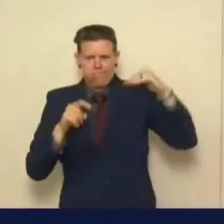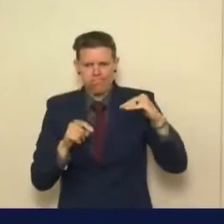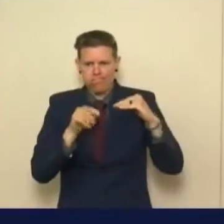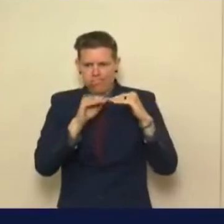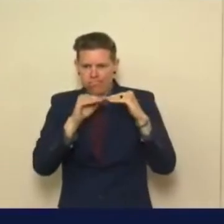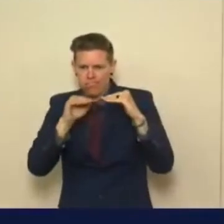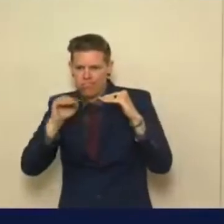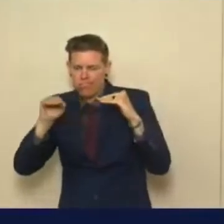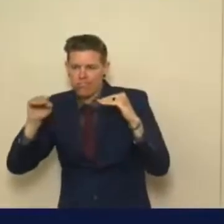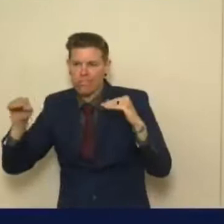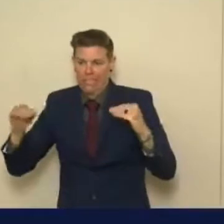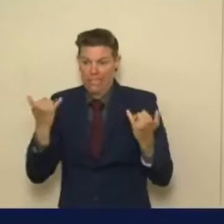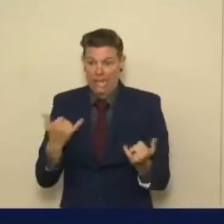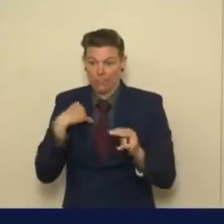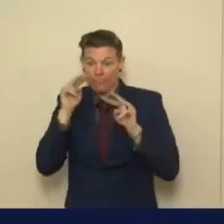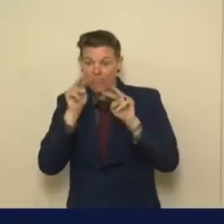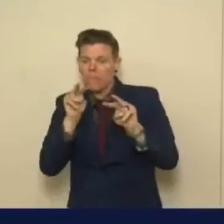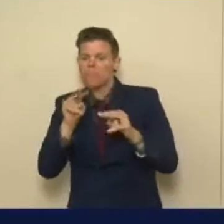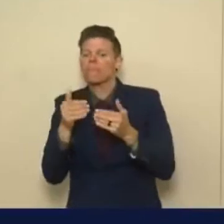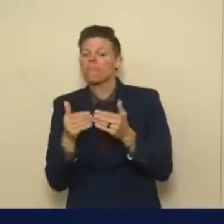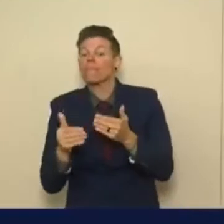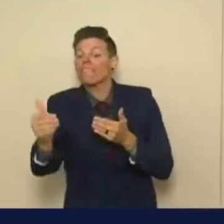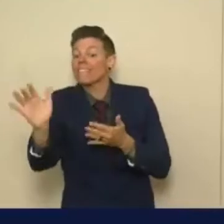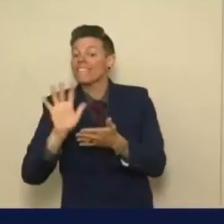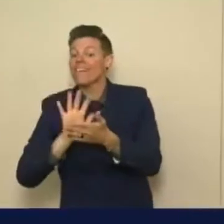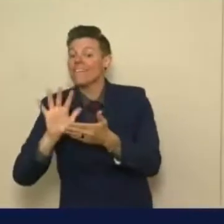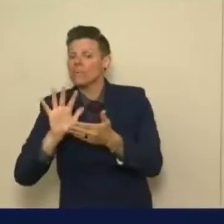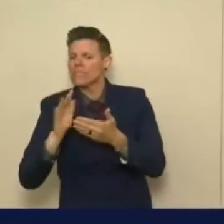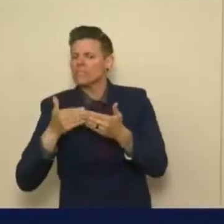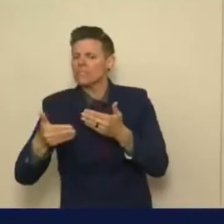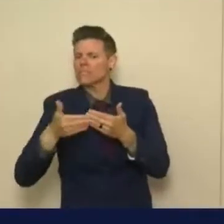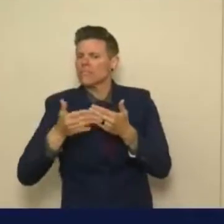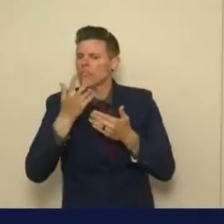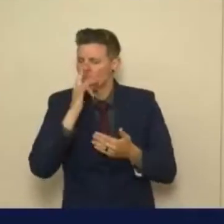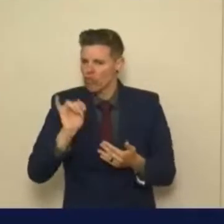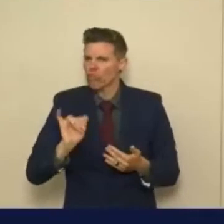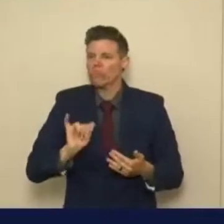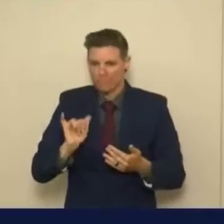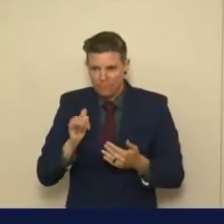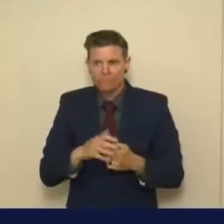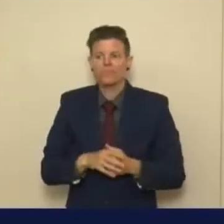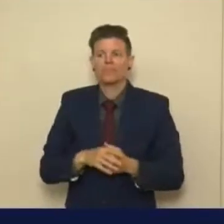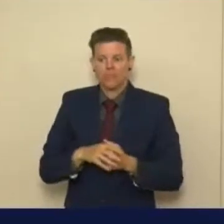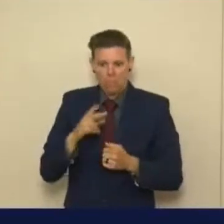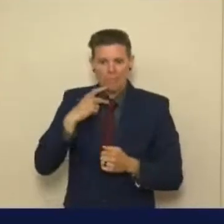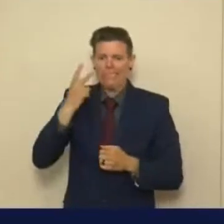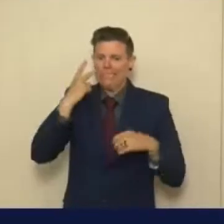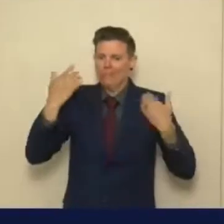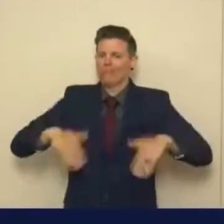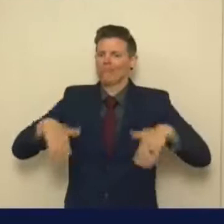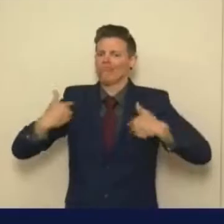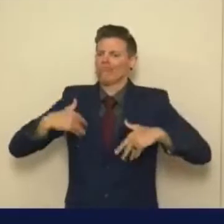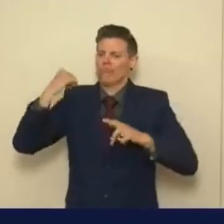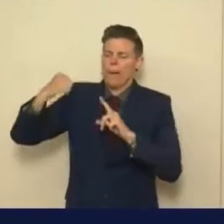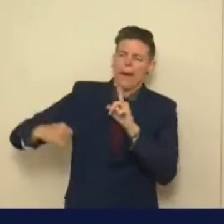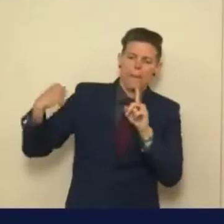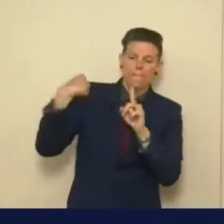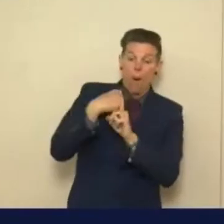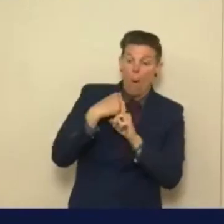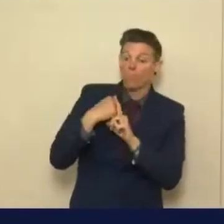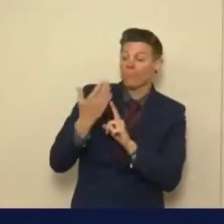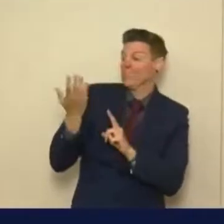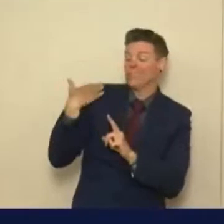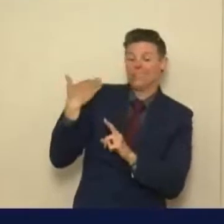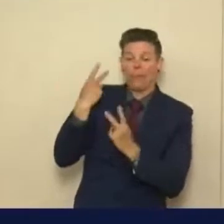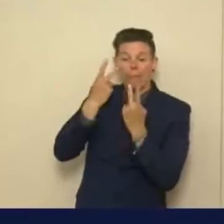the impacts of the changes we made, introducing risk, Memorial Day weekend, June 1st,